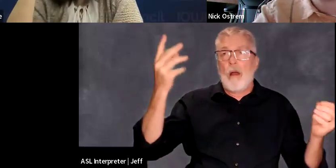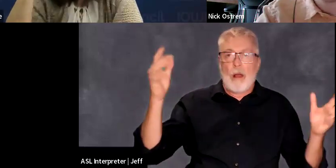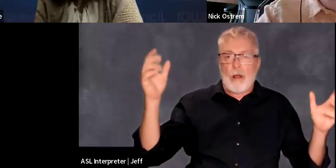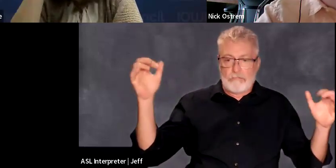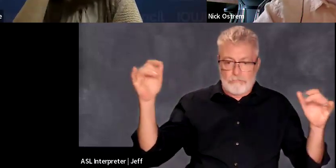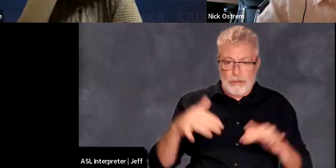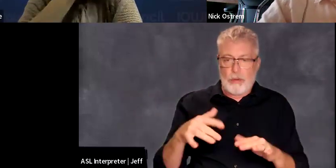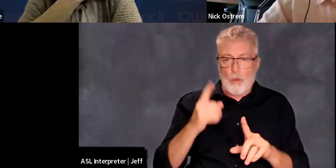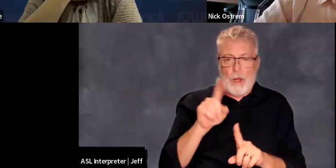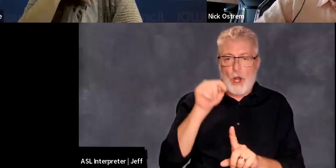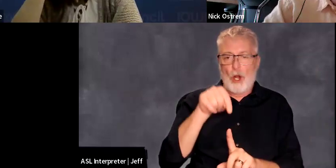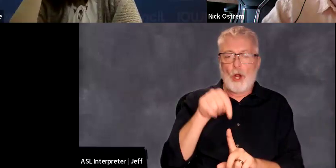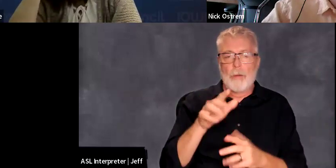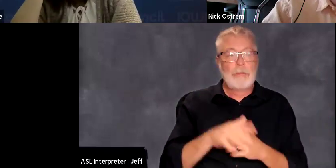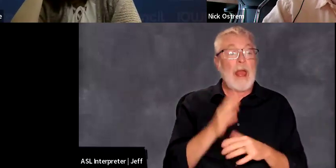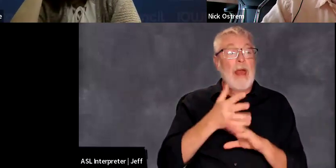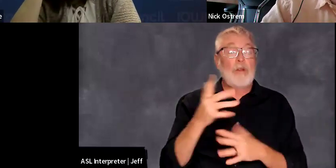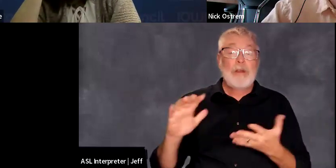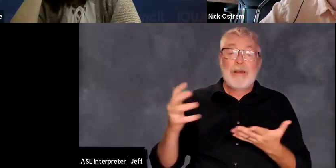Once you have all of this information,